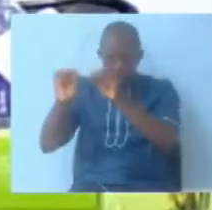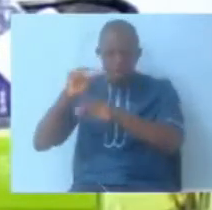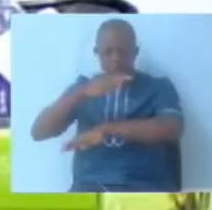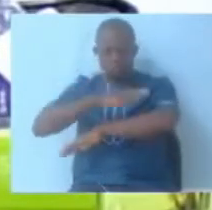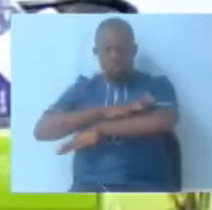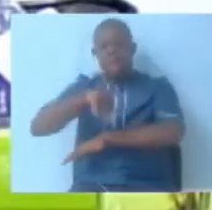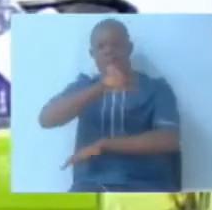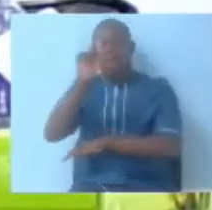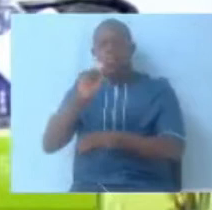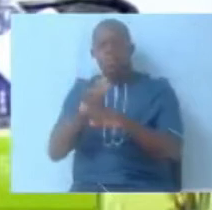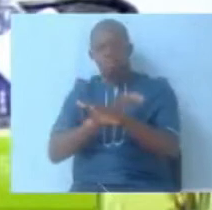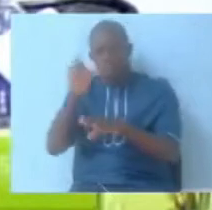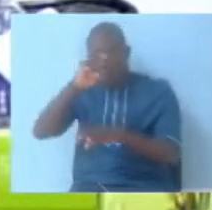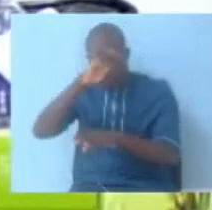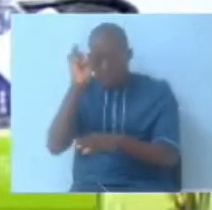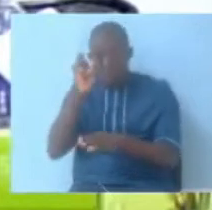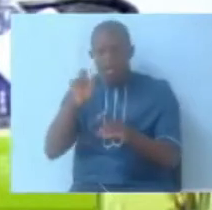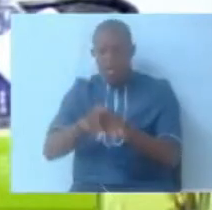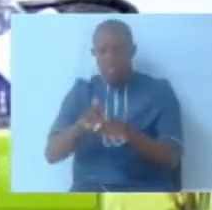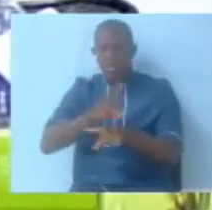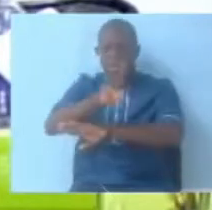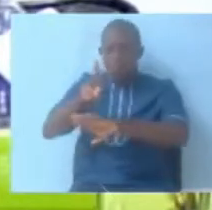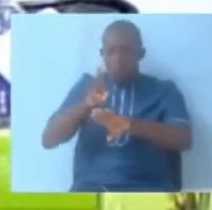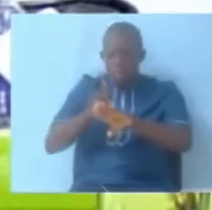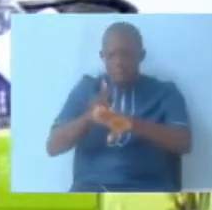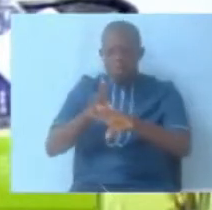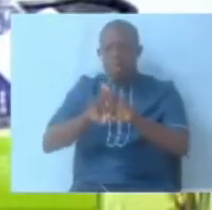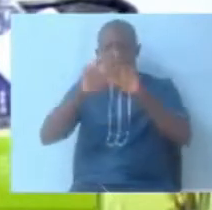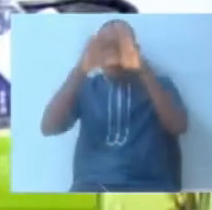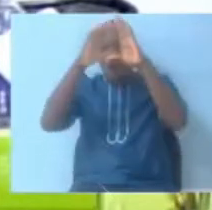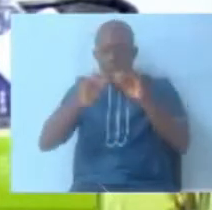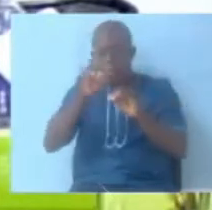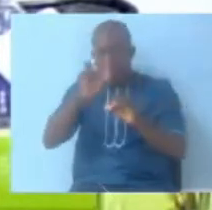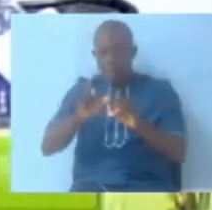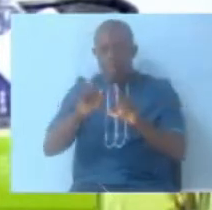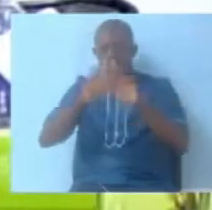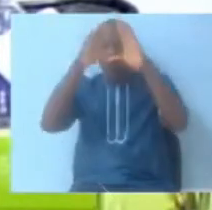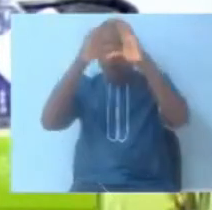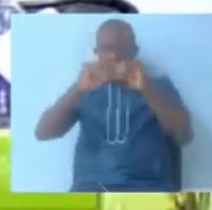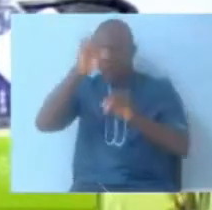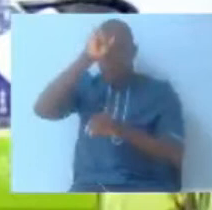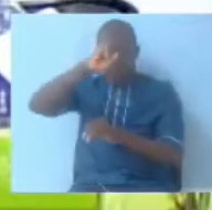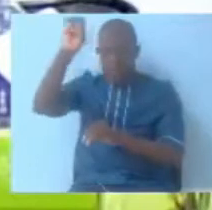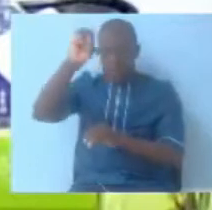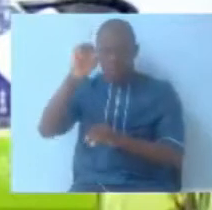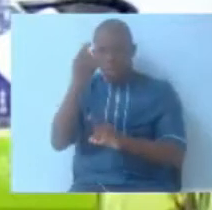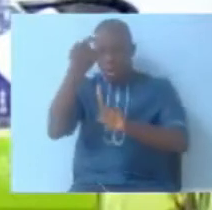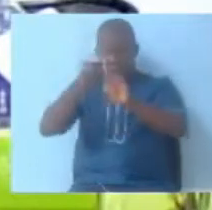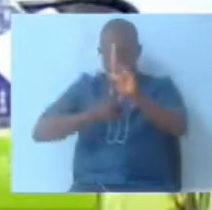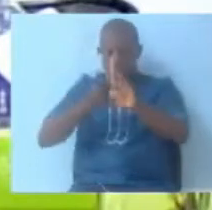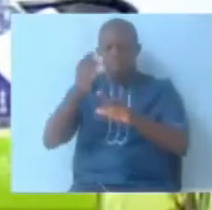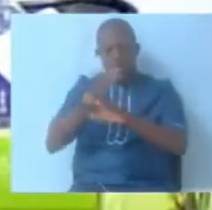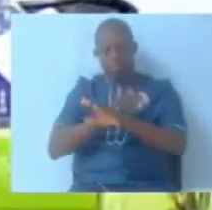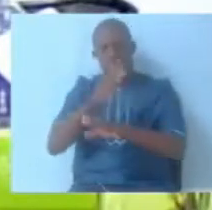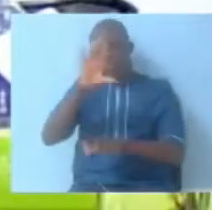as a field officer in the Women's Bureau in the Office of the President for a month. Na karikilindu ko fananke musola office bala